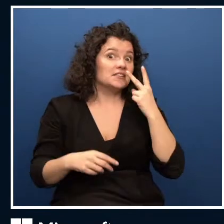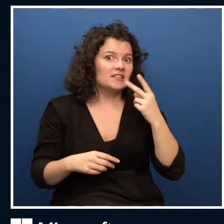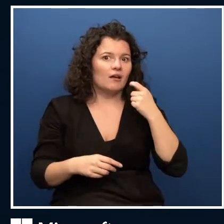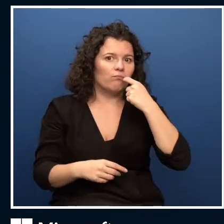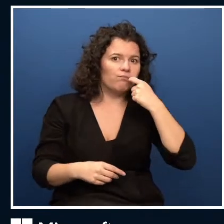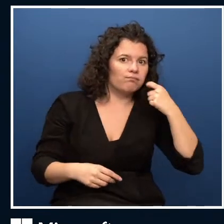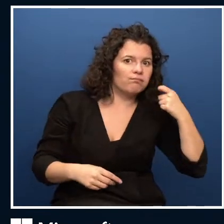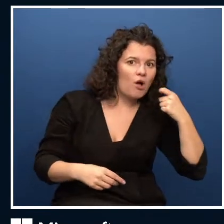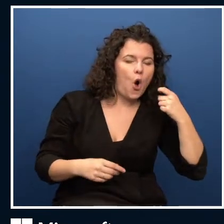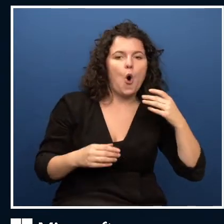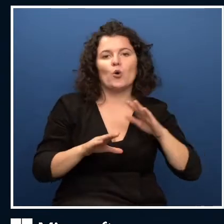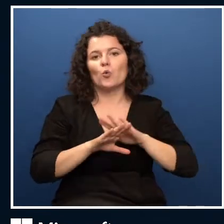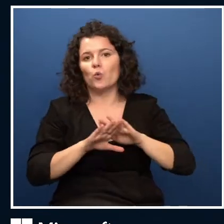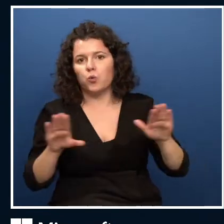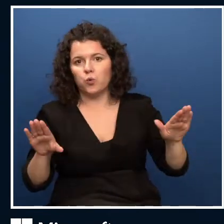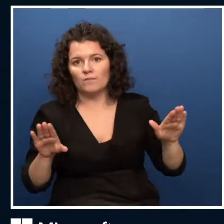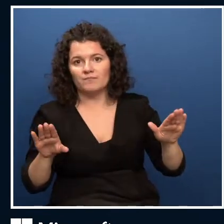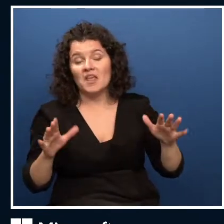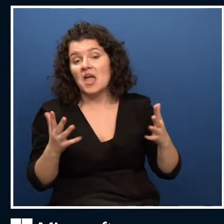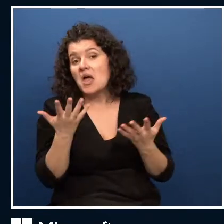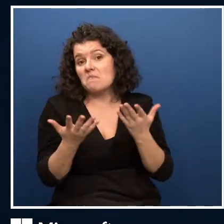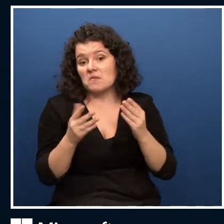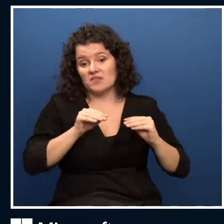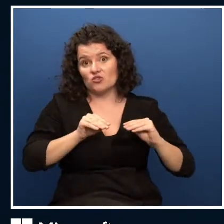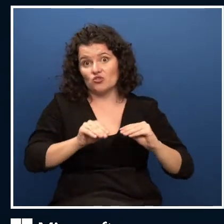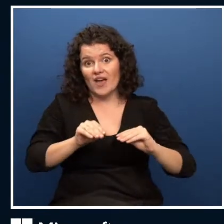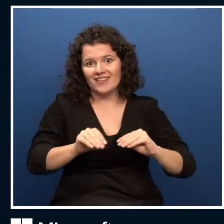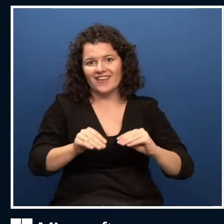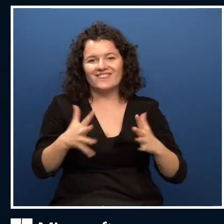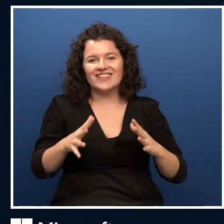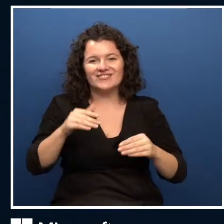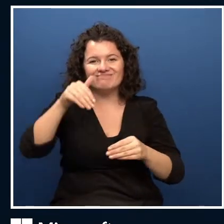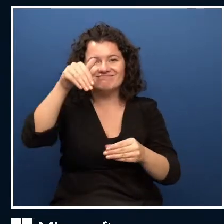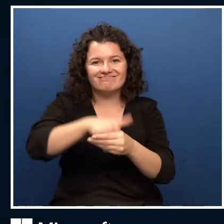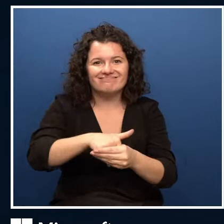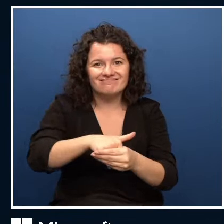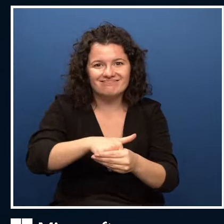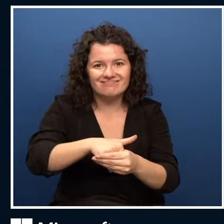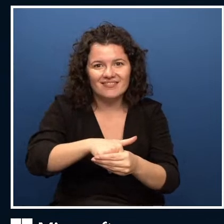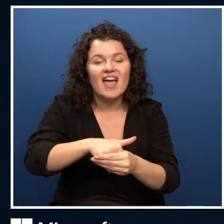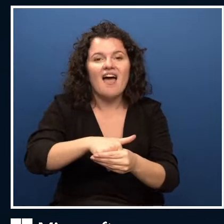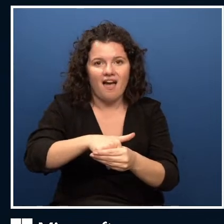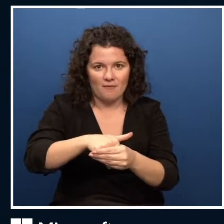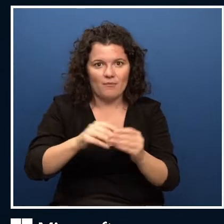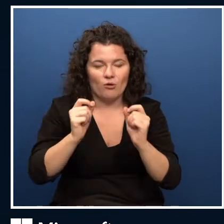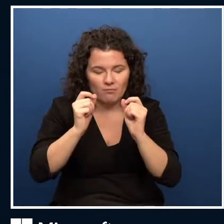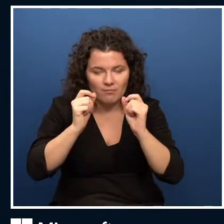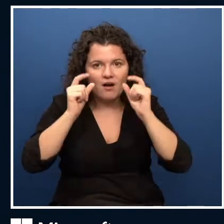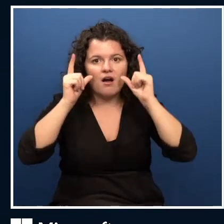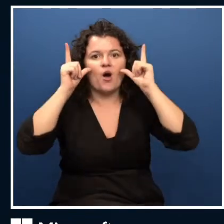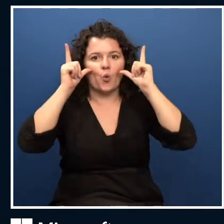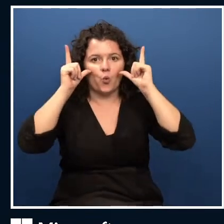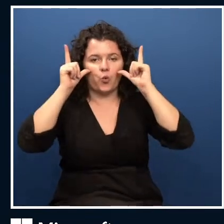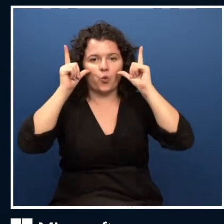in the training data, or the data may be skewed so that cases within a specific group aren't representative